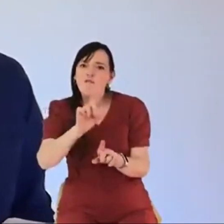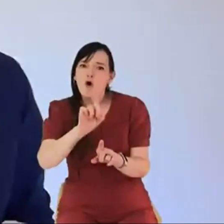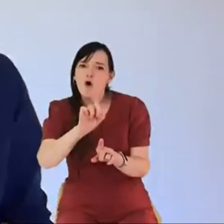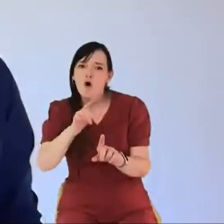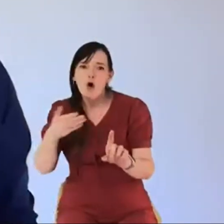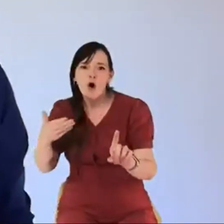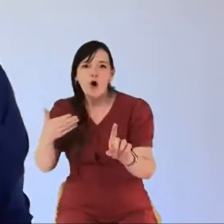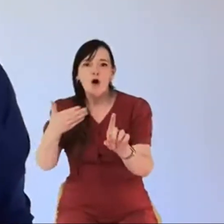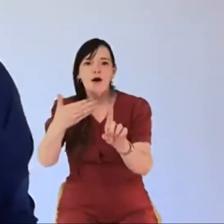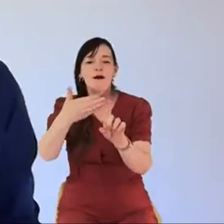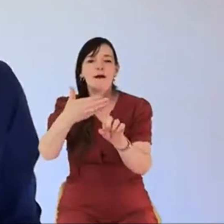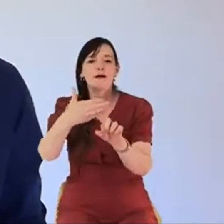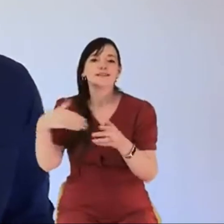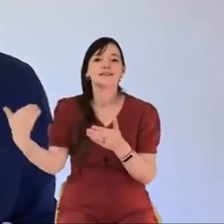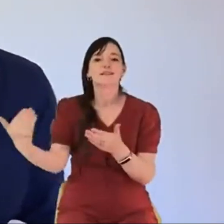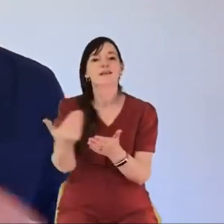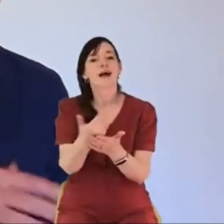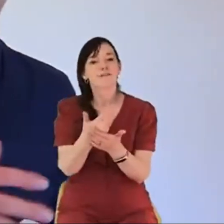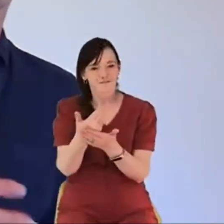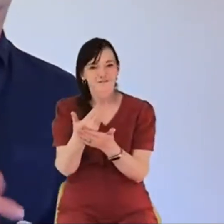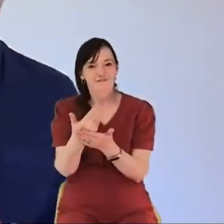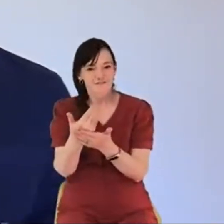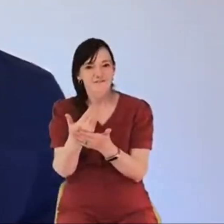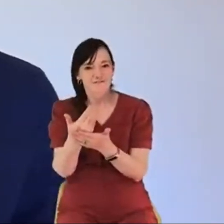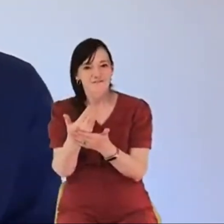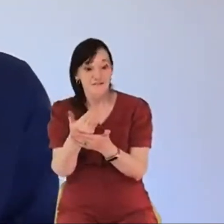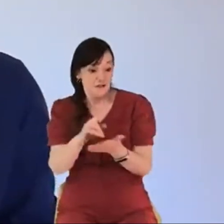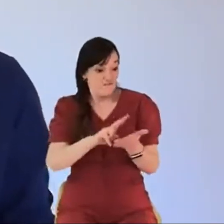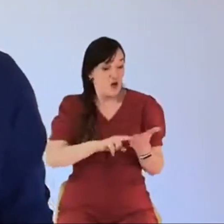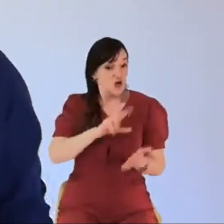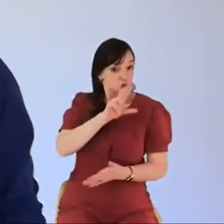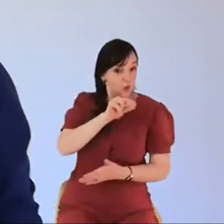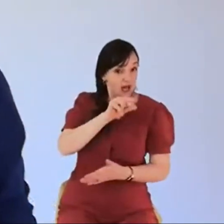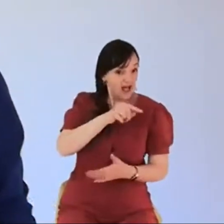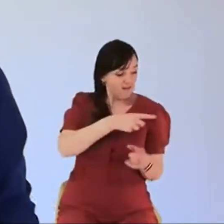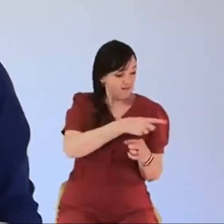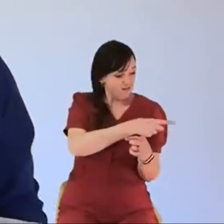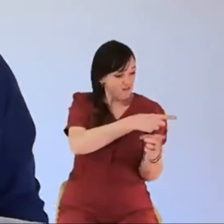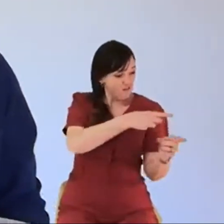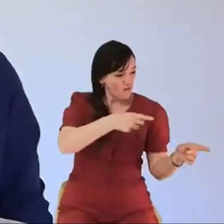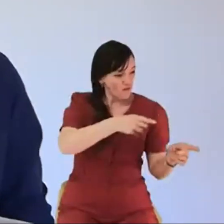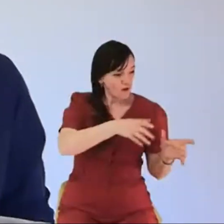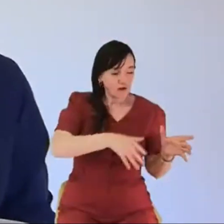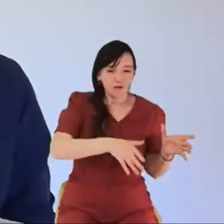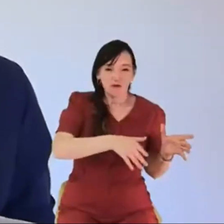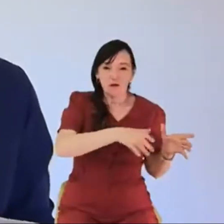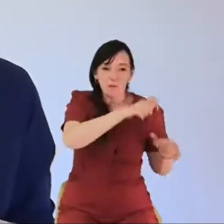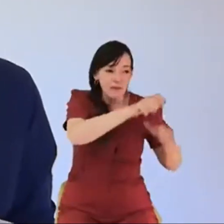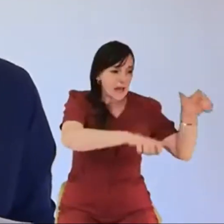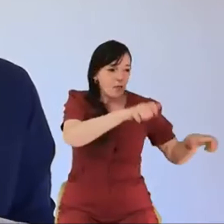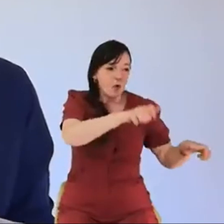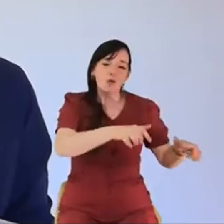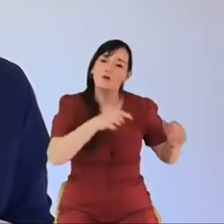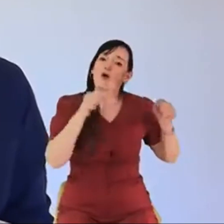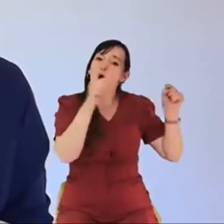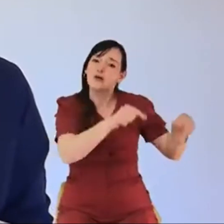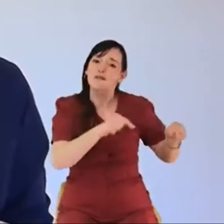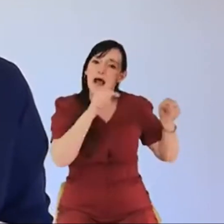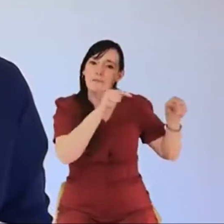so contrast with verse 12 a world of people who will be condemned because they don't believe the truth